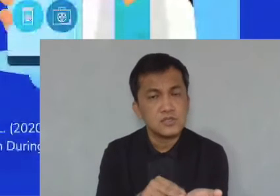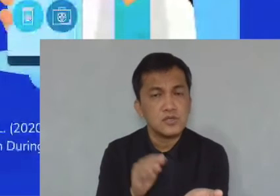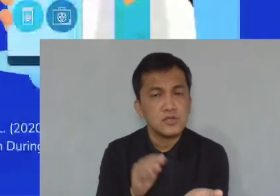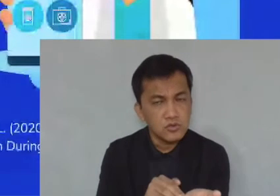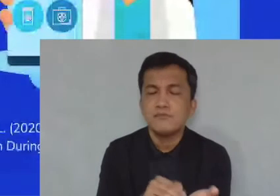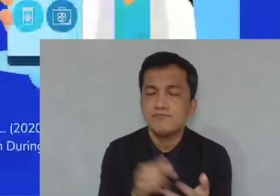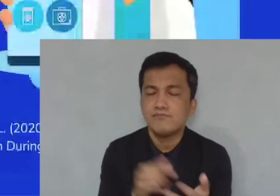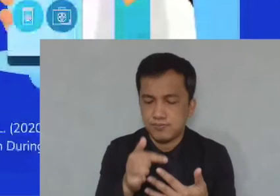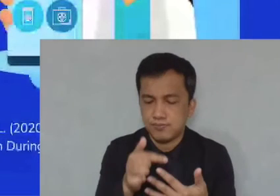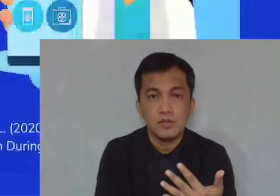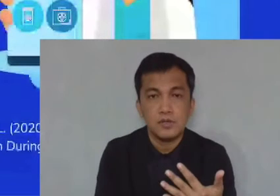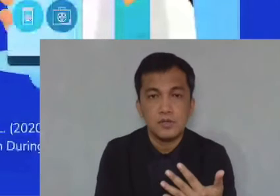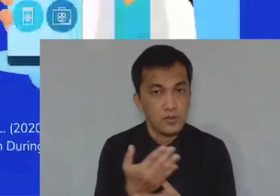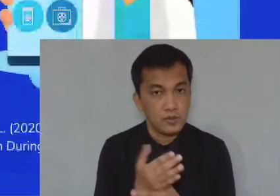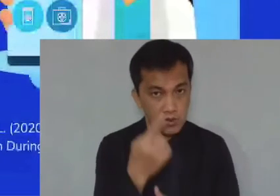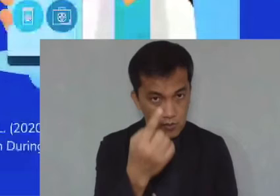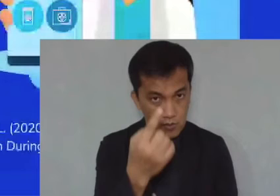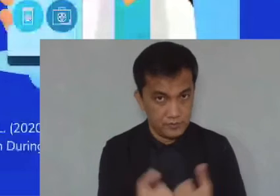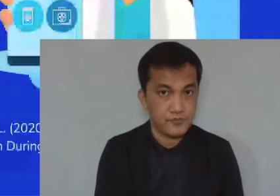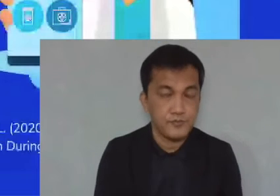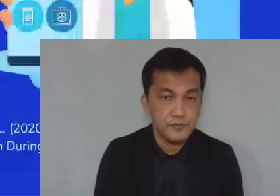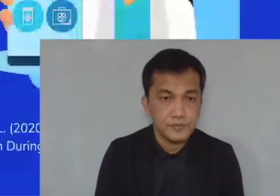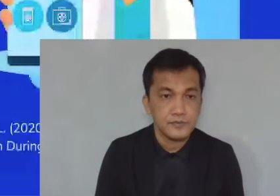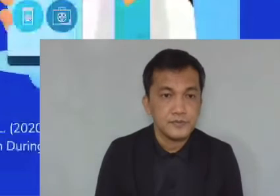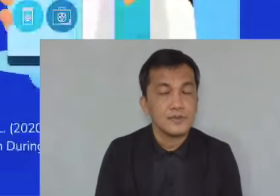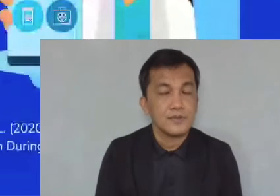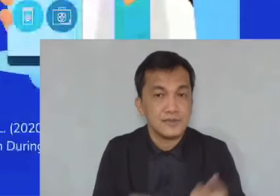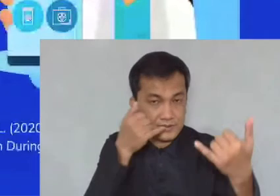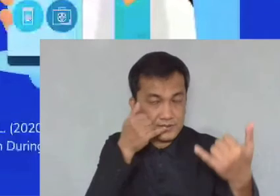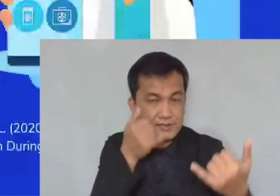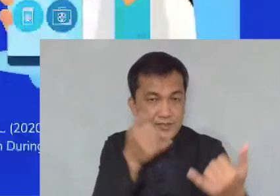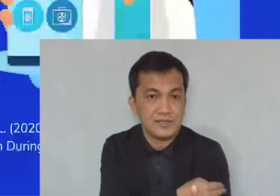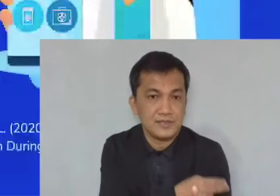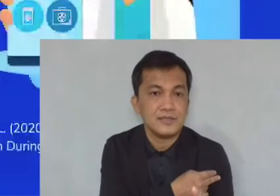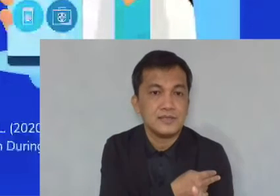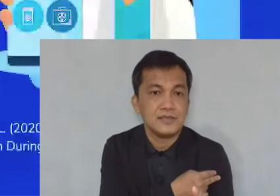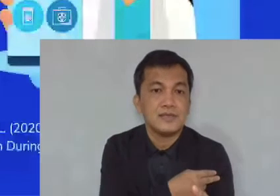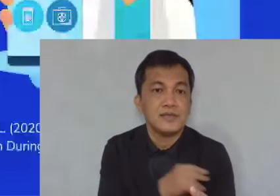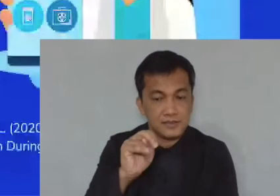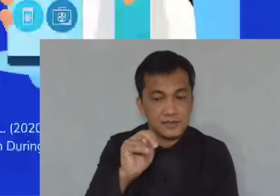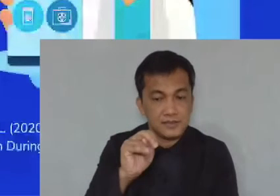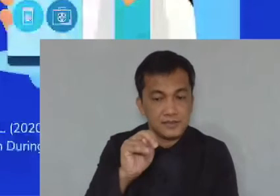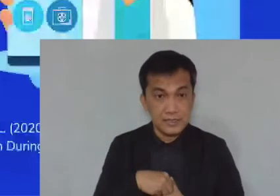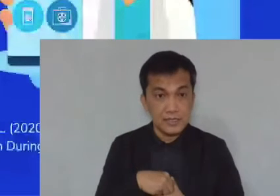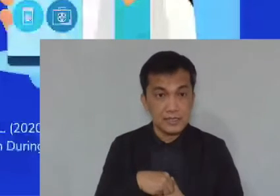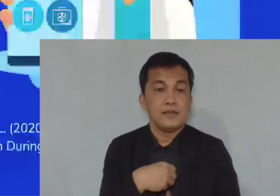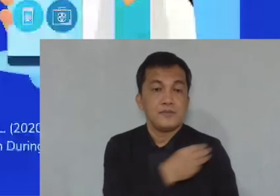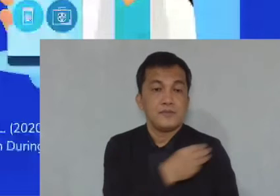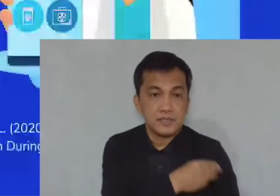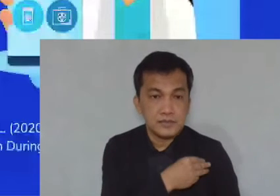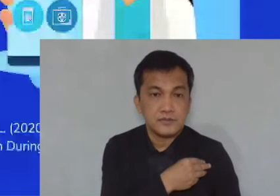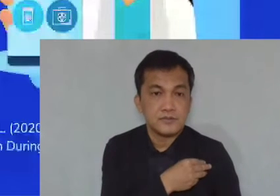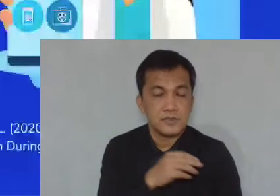for pharmacists, etc. But I will only share one now, telehealth in internal medicine clerkship, and this was an